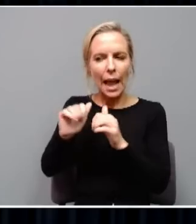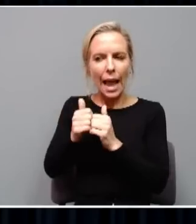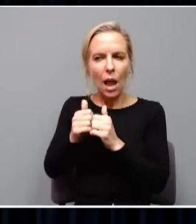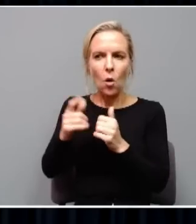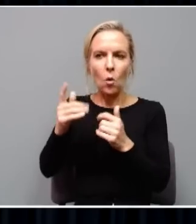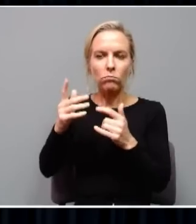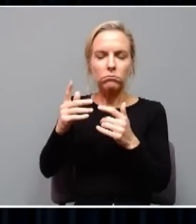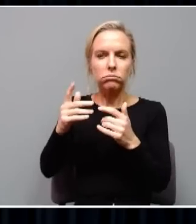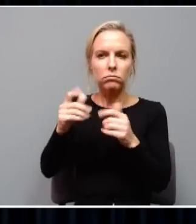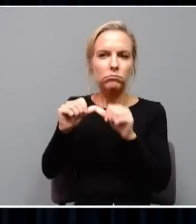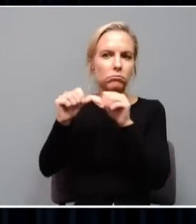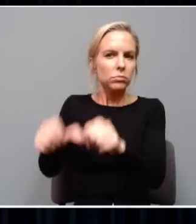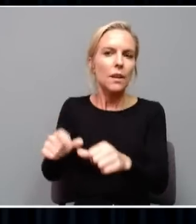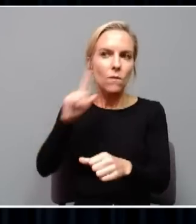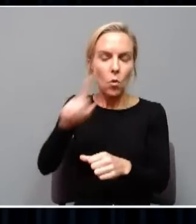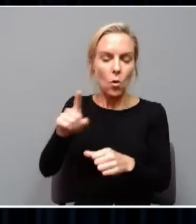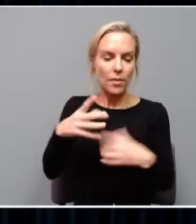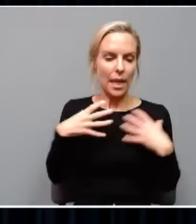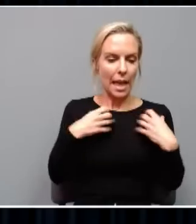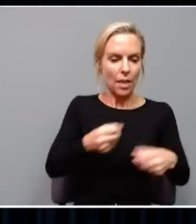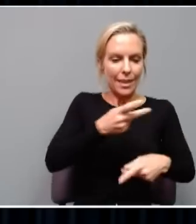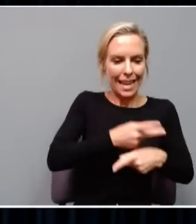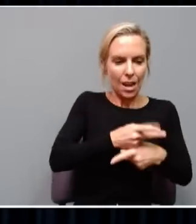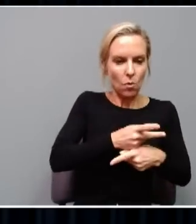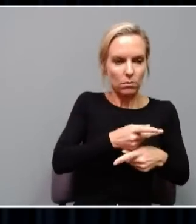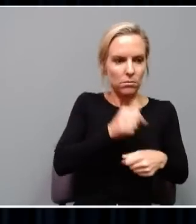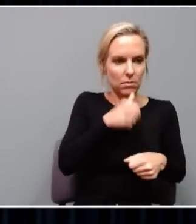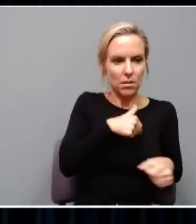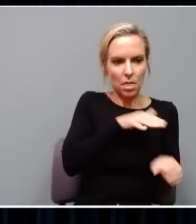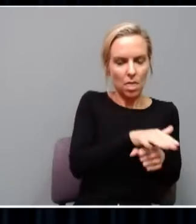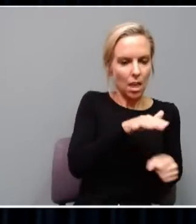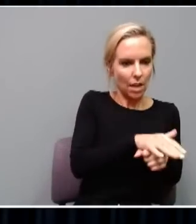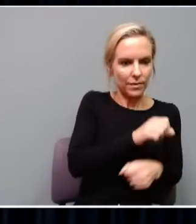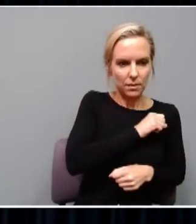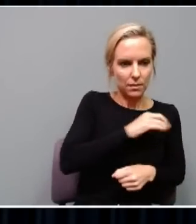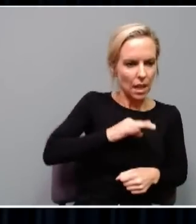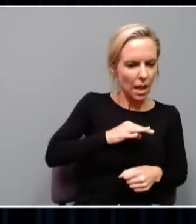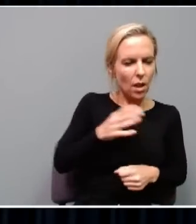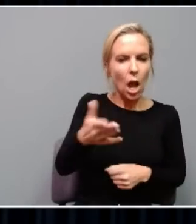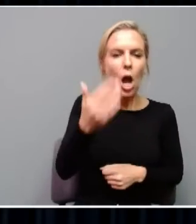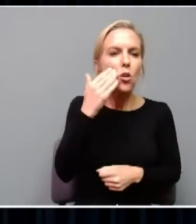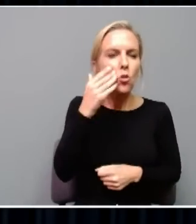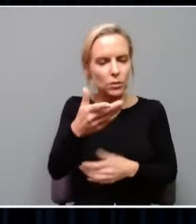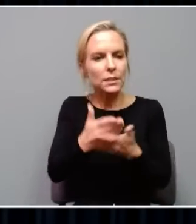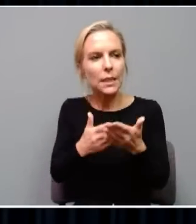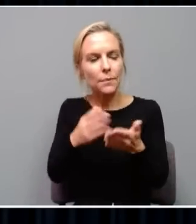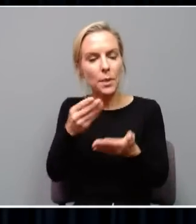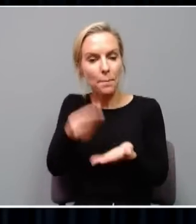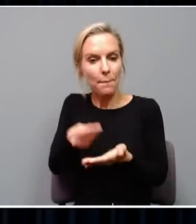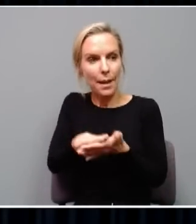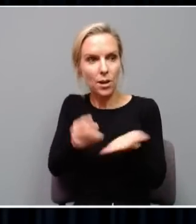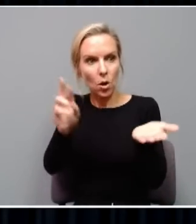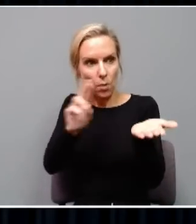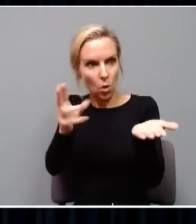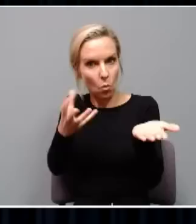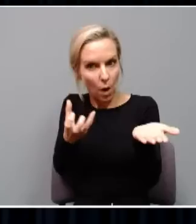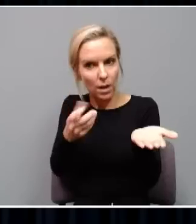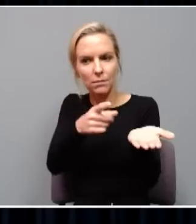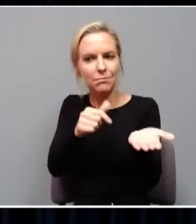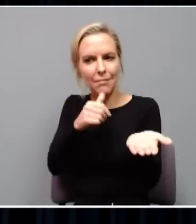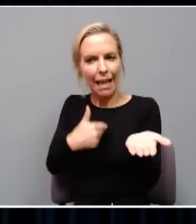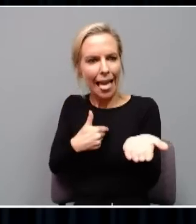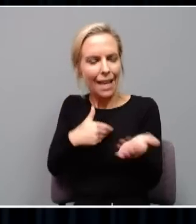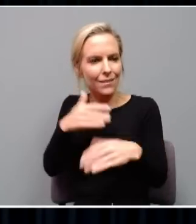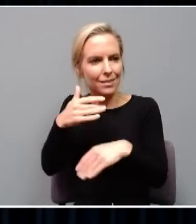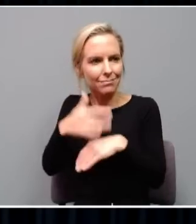healthcare worker shortage. I know you've said the ARPA money that Republicans want to use doesn't exist. Senator Alvarado